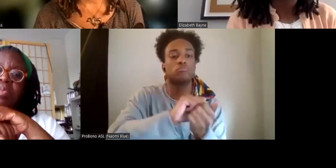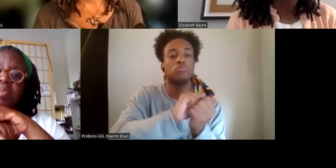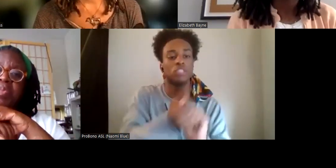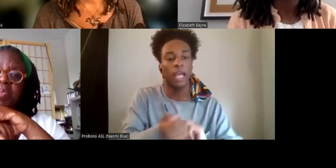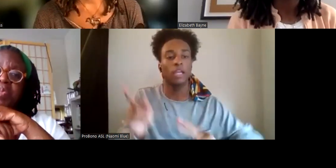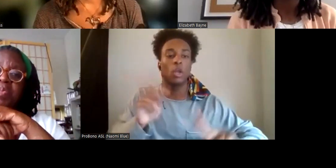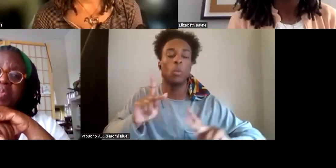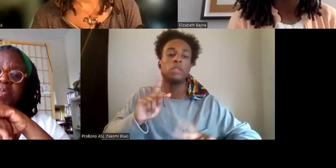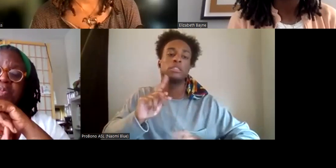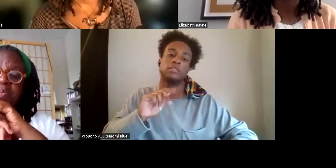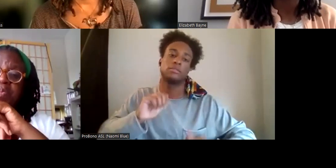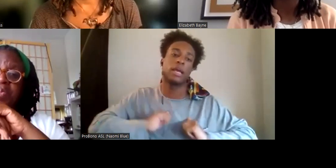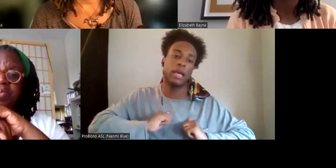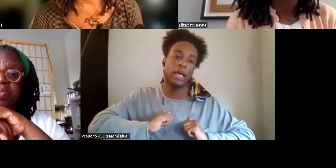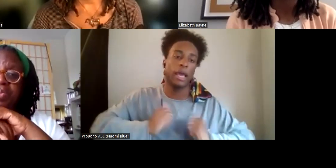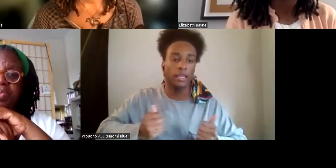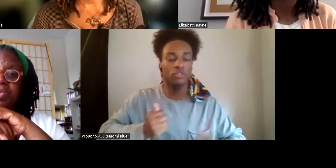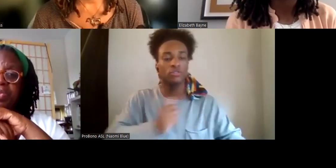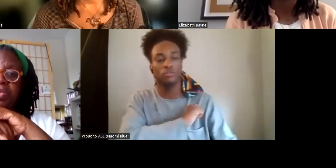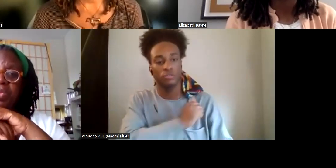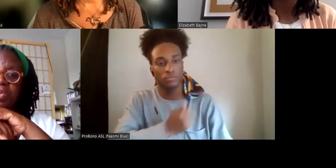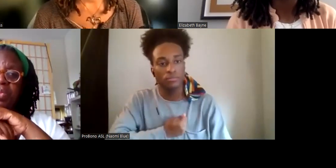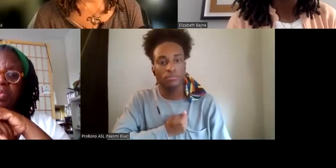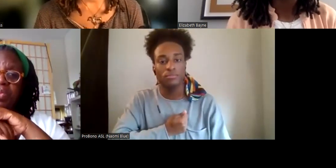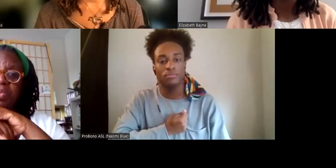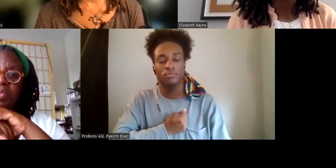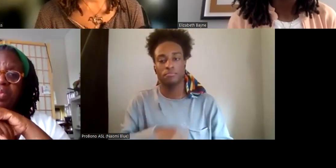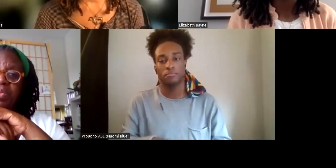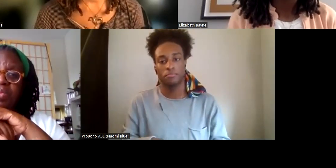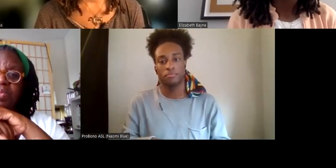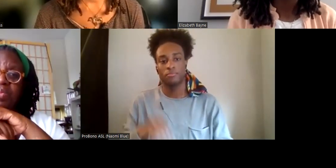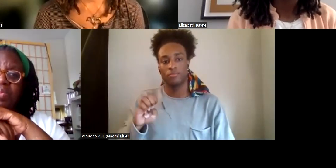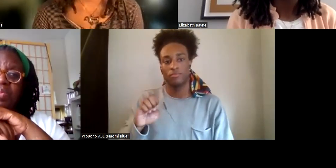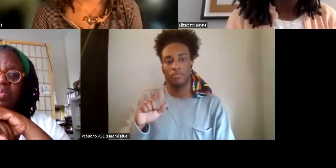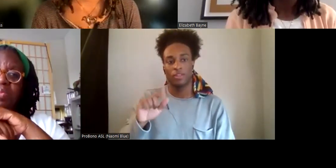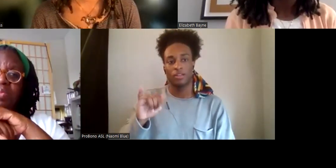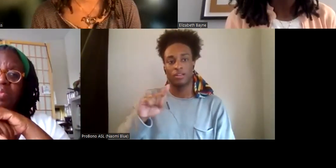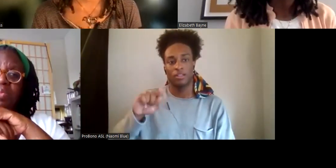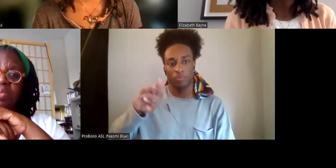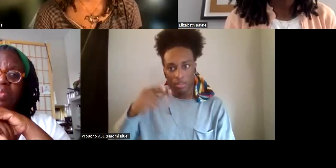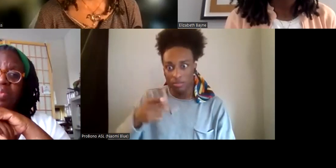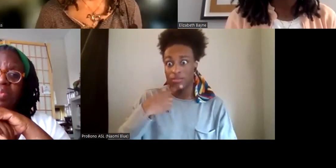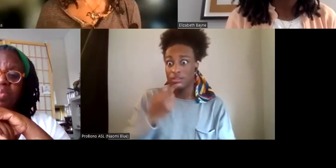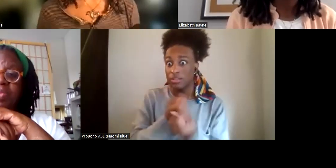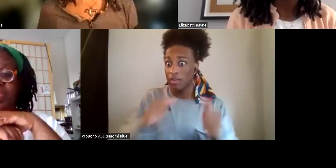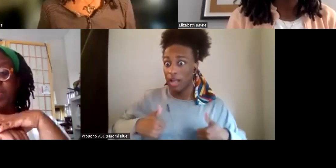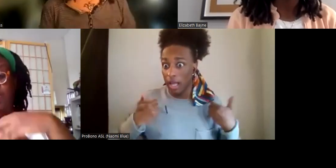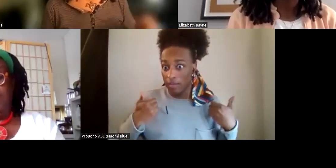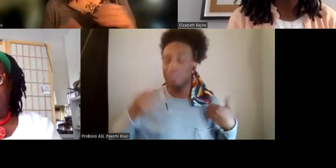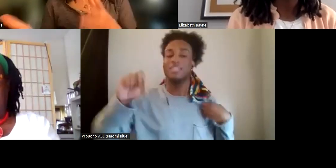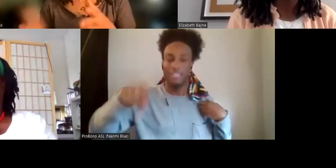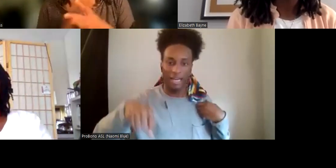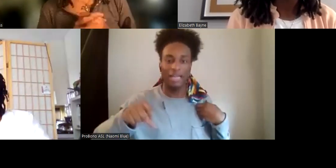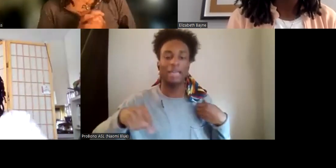Elizabeth, it was save lives, right? Save lives. I That think it was- will save lives.